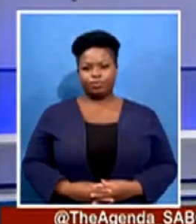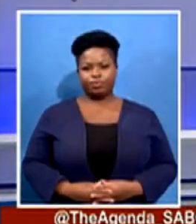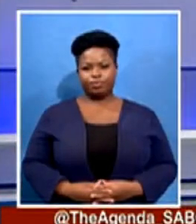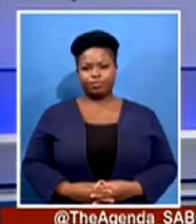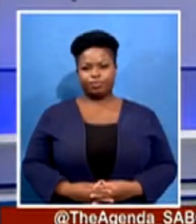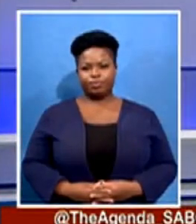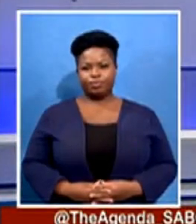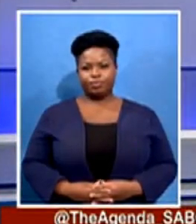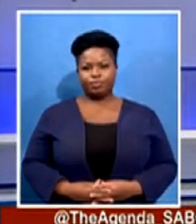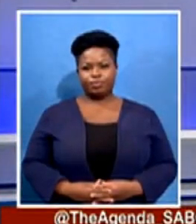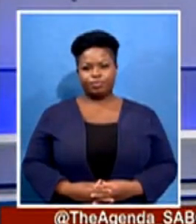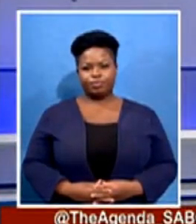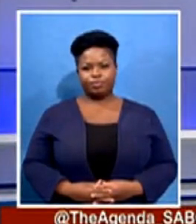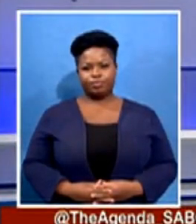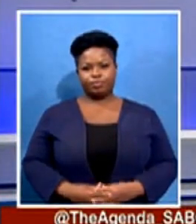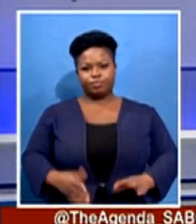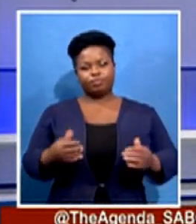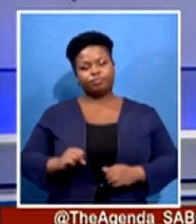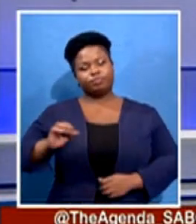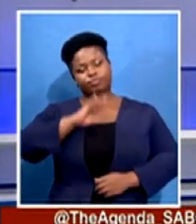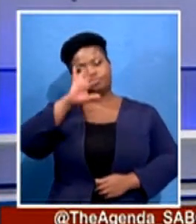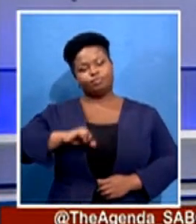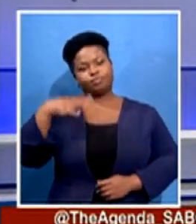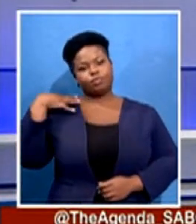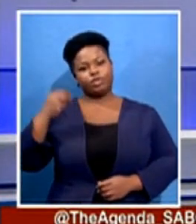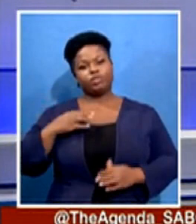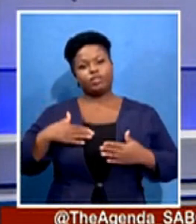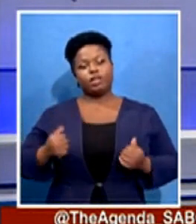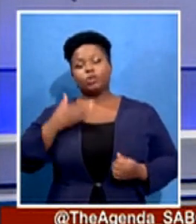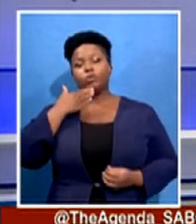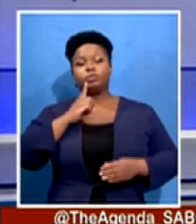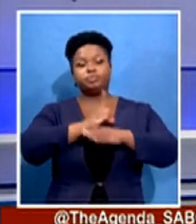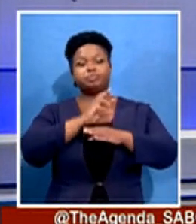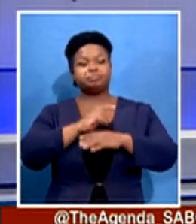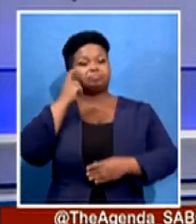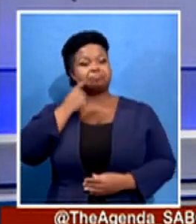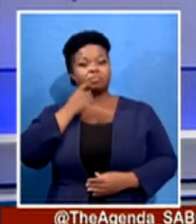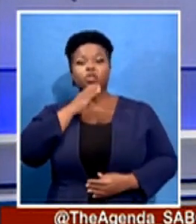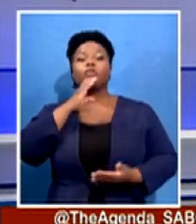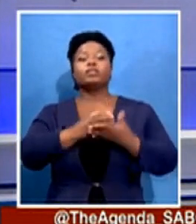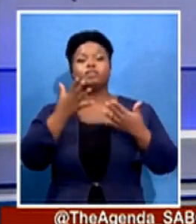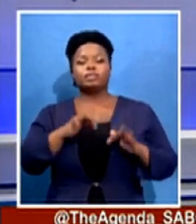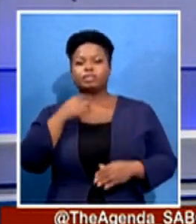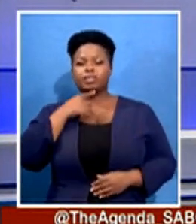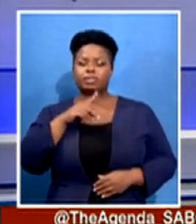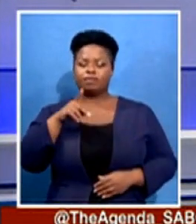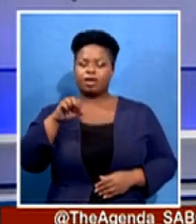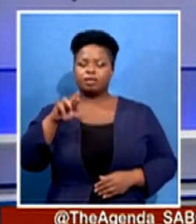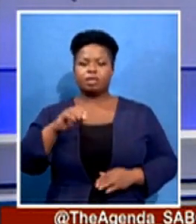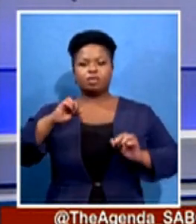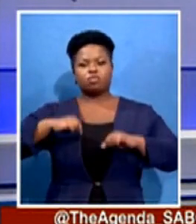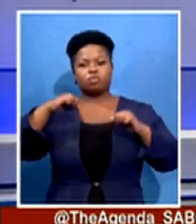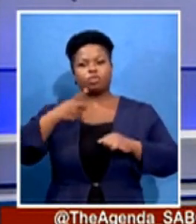So South Africa's Minister of Health, Dr. Zweli Mkhize, has confirmed that the Pfizer Agreement for 20 million doses of